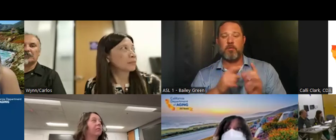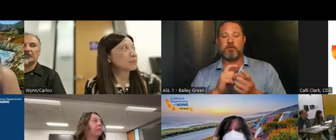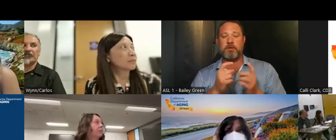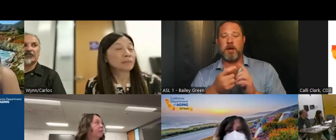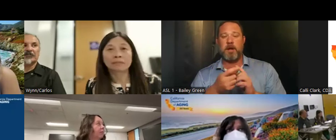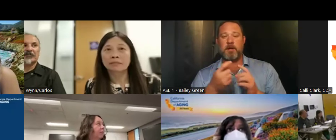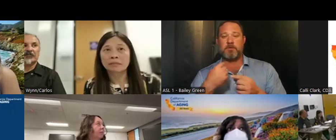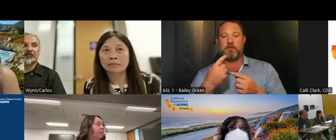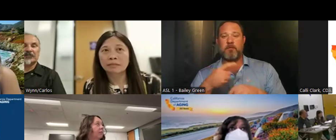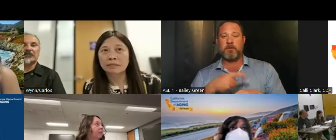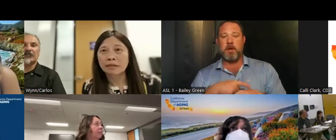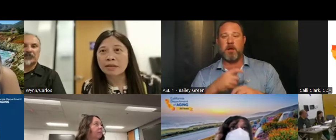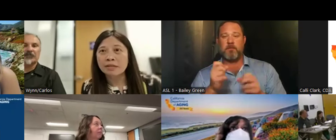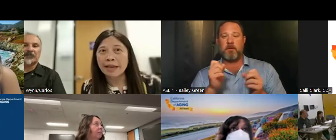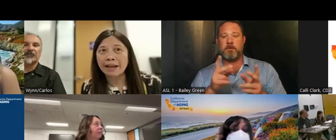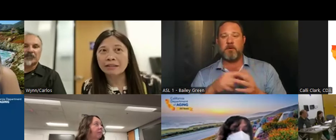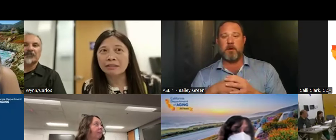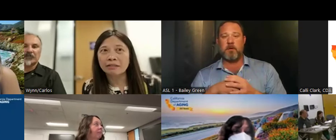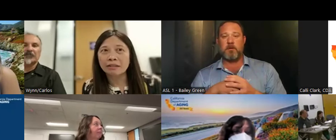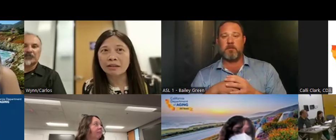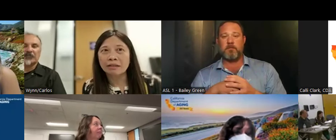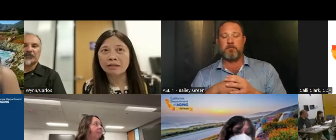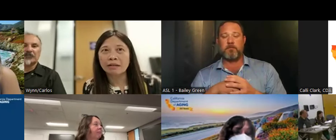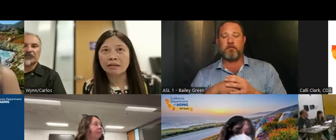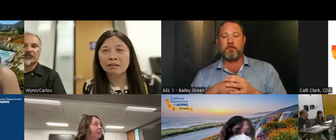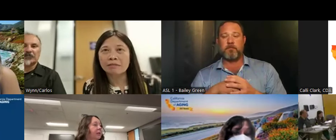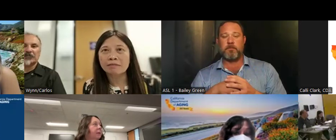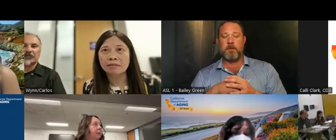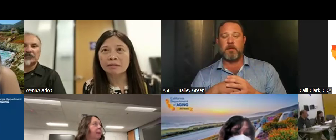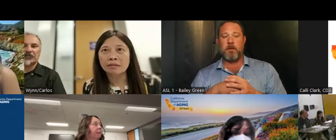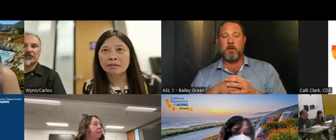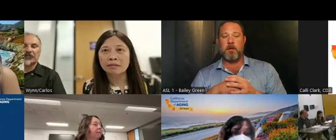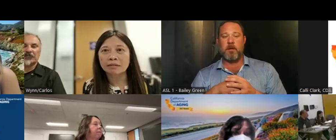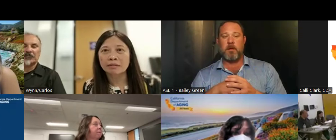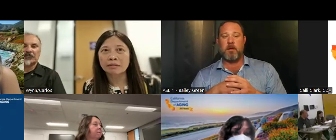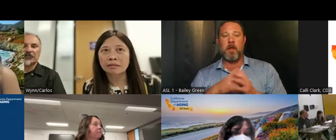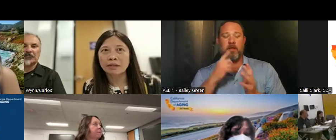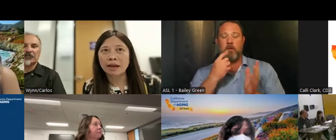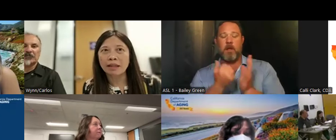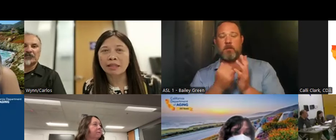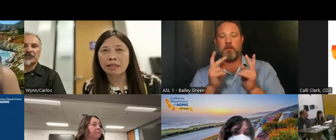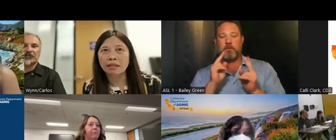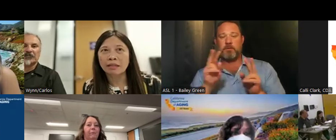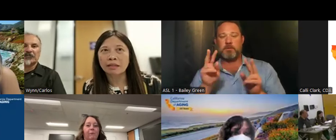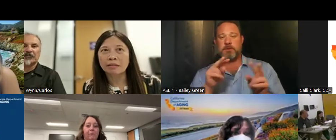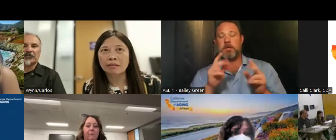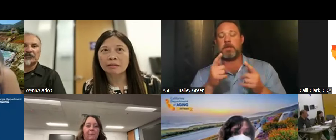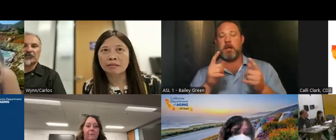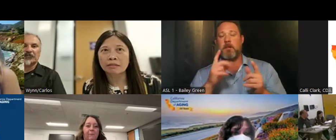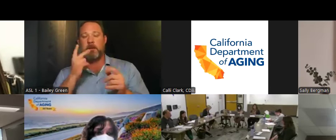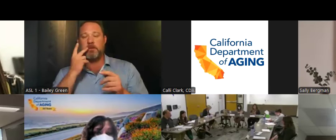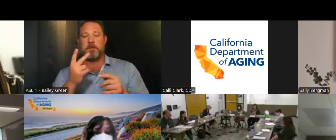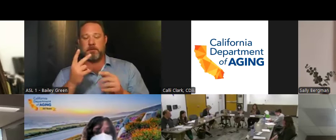over time, if that's okay. I mean, it would help. I think it would help people see that. Okay, let me